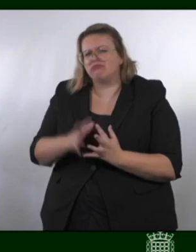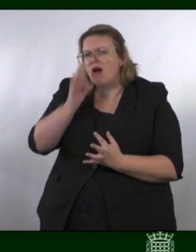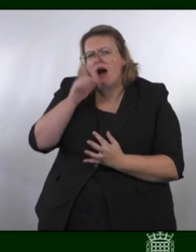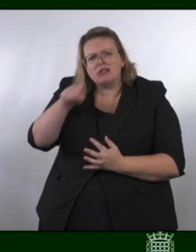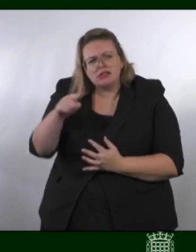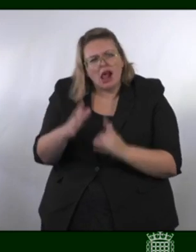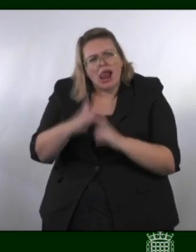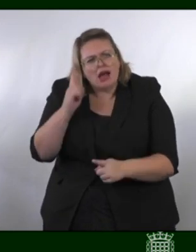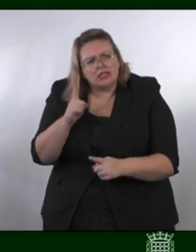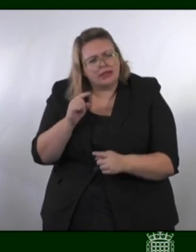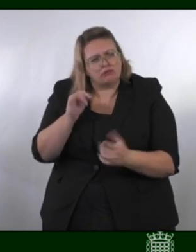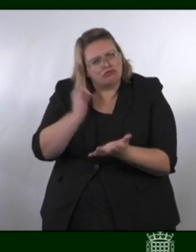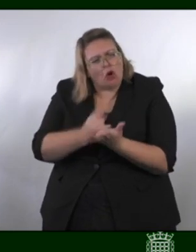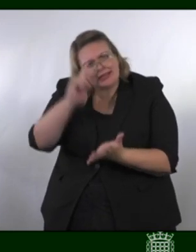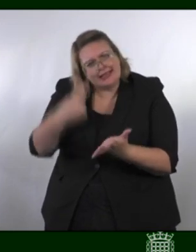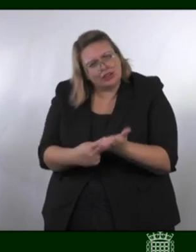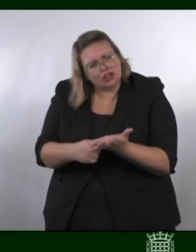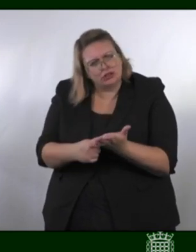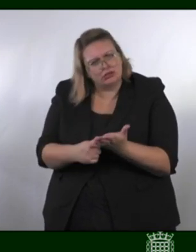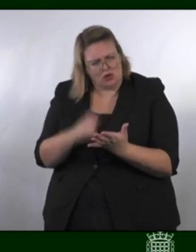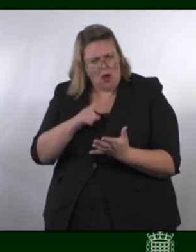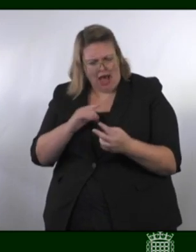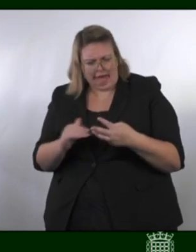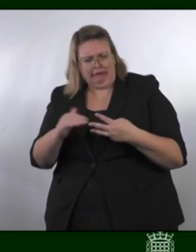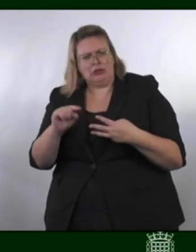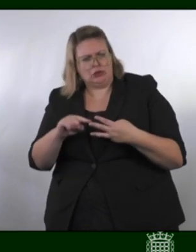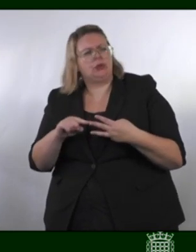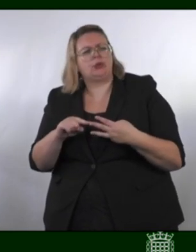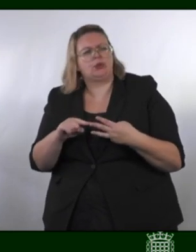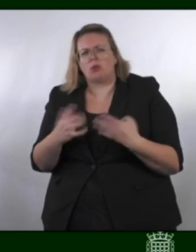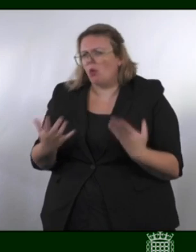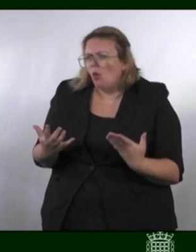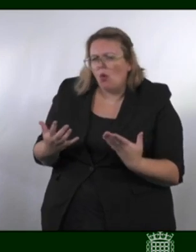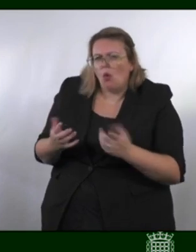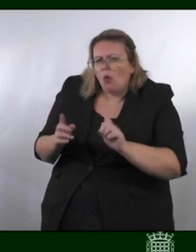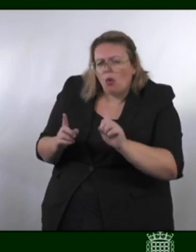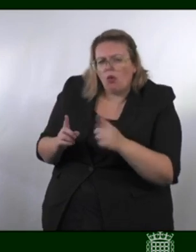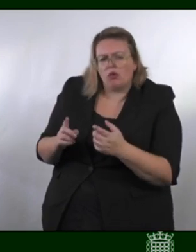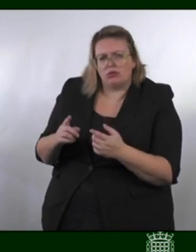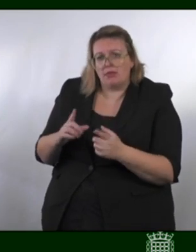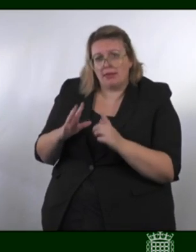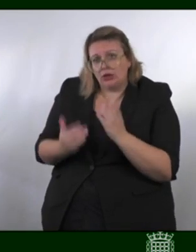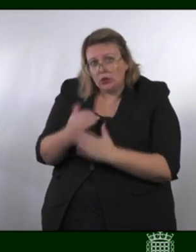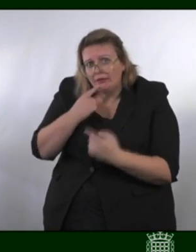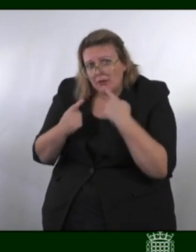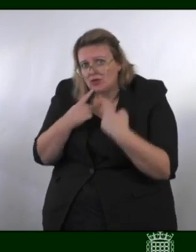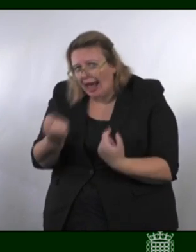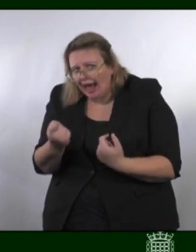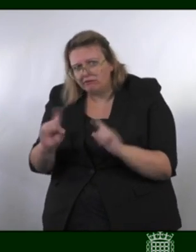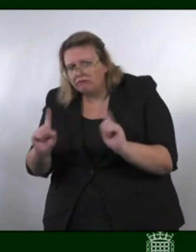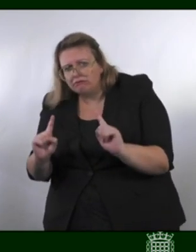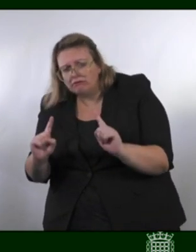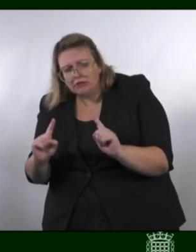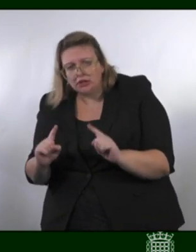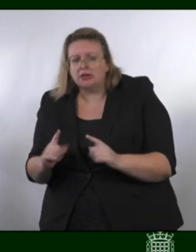week ago, or has new evidence come to light that was not apparent last Wednesday? And how many other areas in